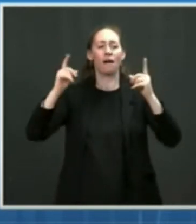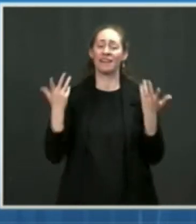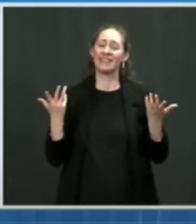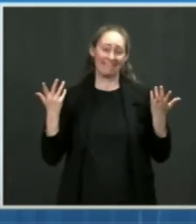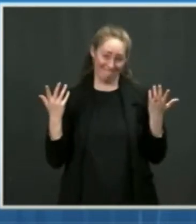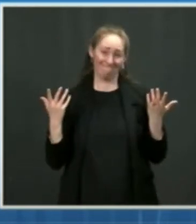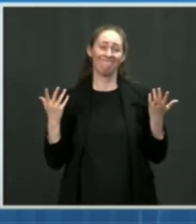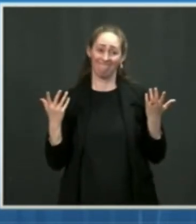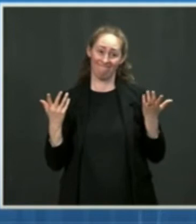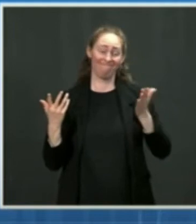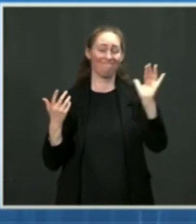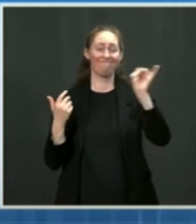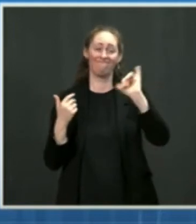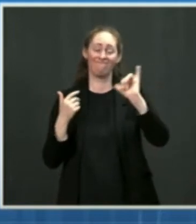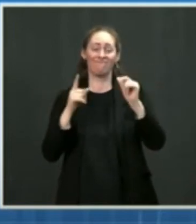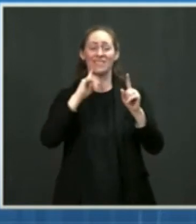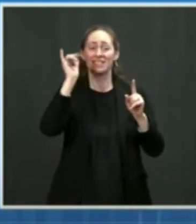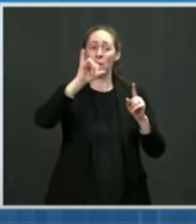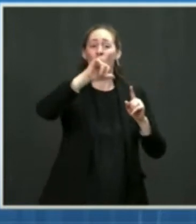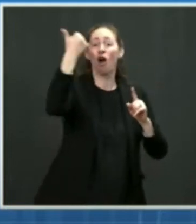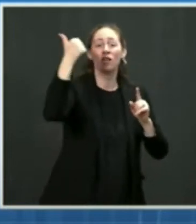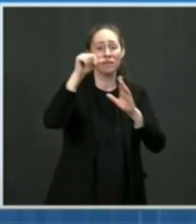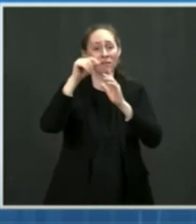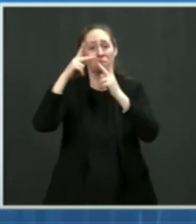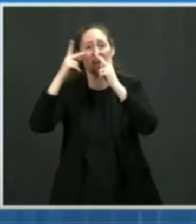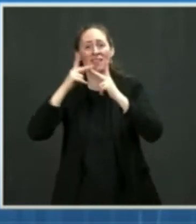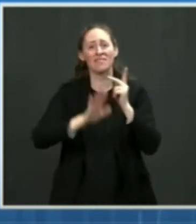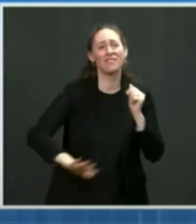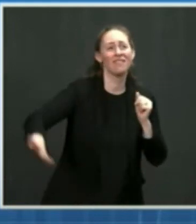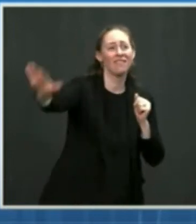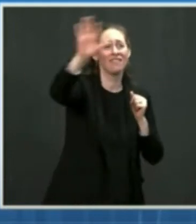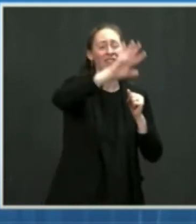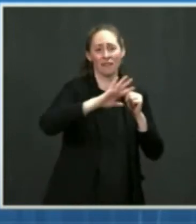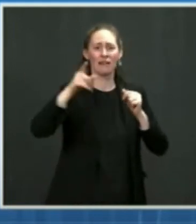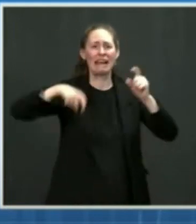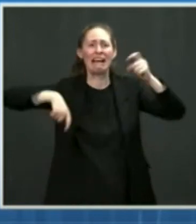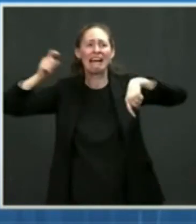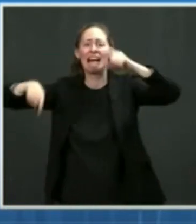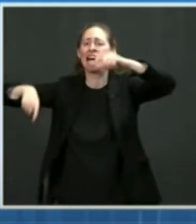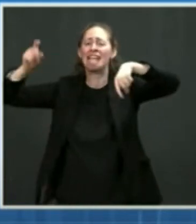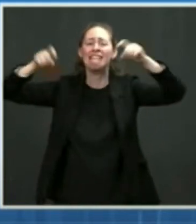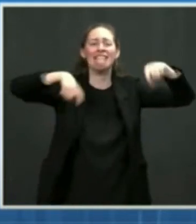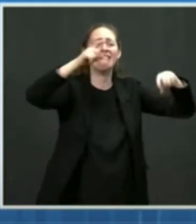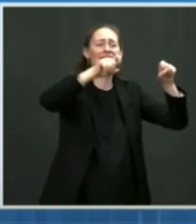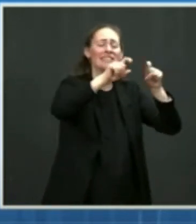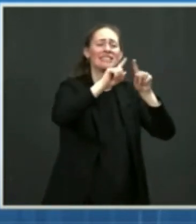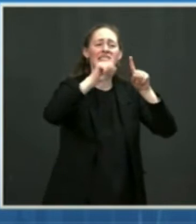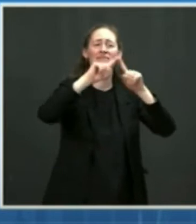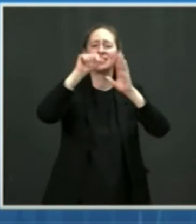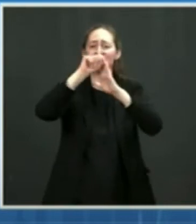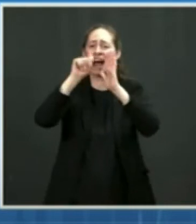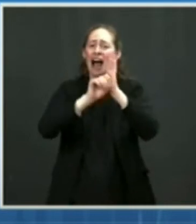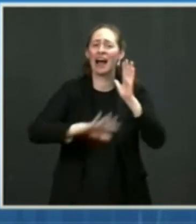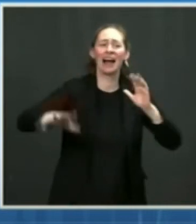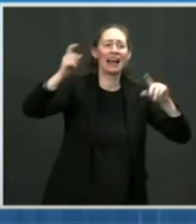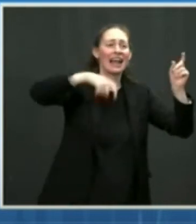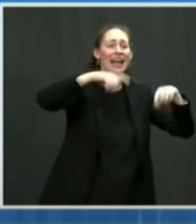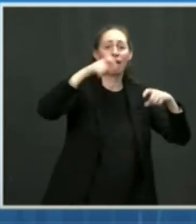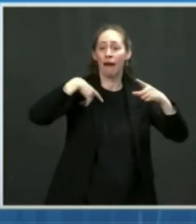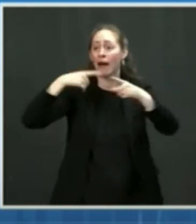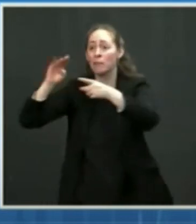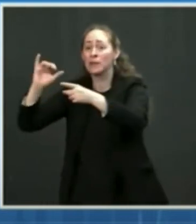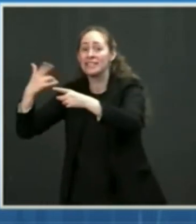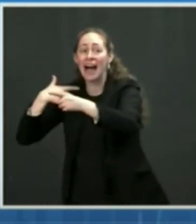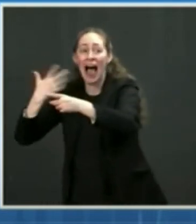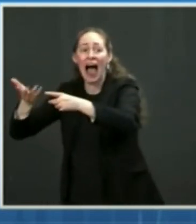that vaccine in other places. If we vaccinate today, we will have impact in 6 weeks, and we don't know where the next place